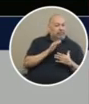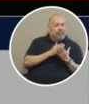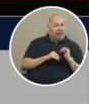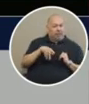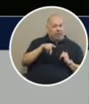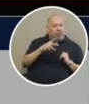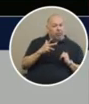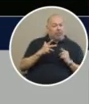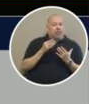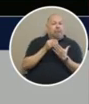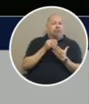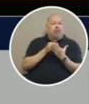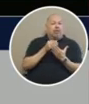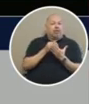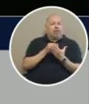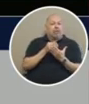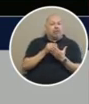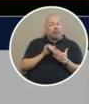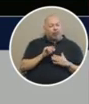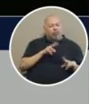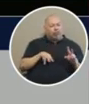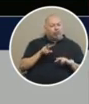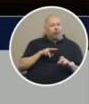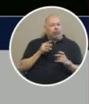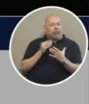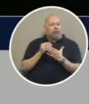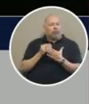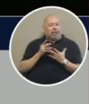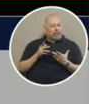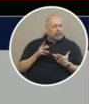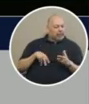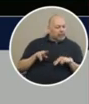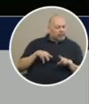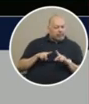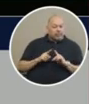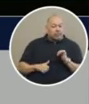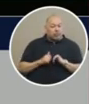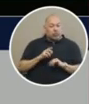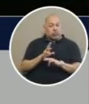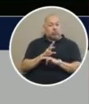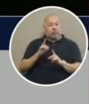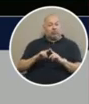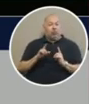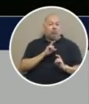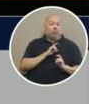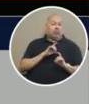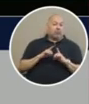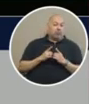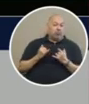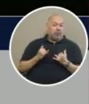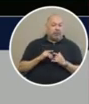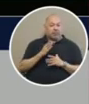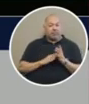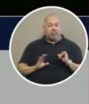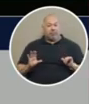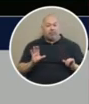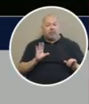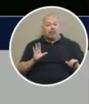P3, reallocating, looking at our police toll lot, which is primarily used for police department right now for some of